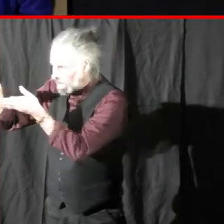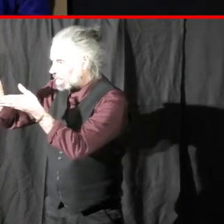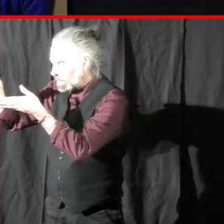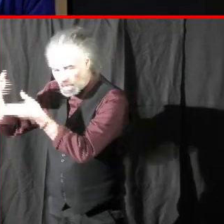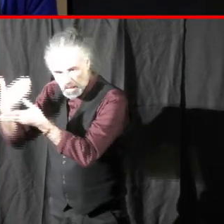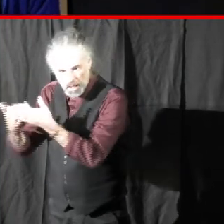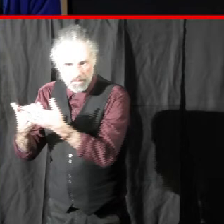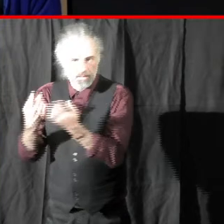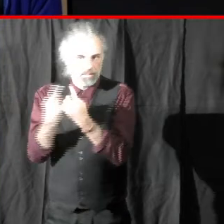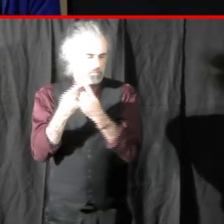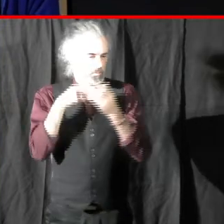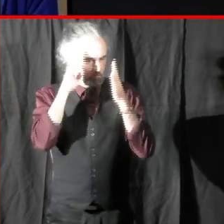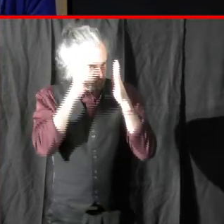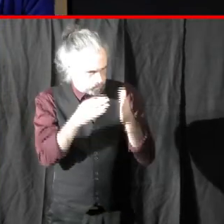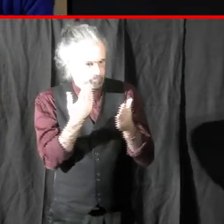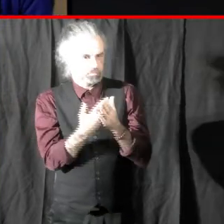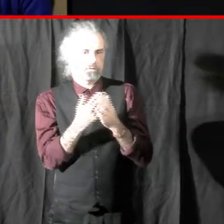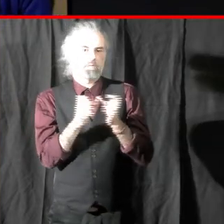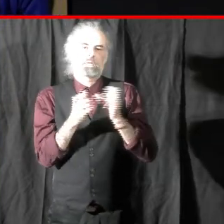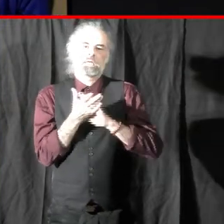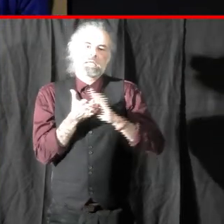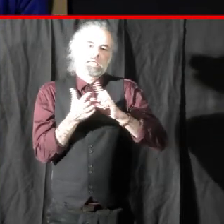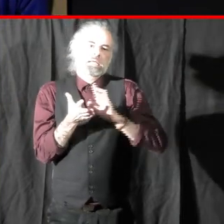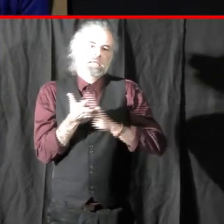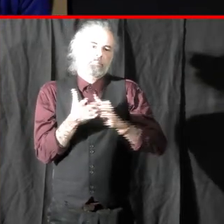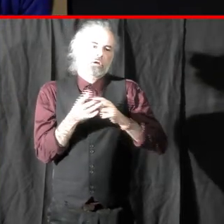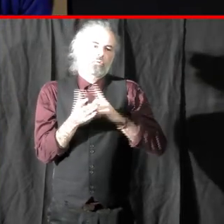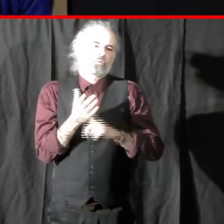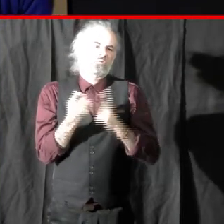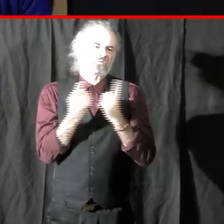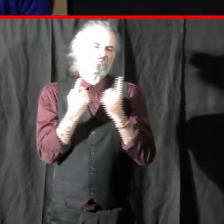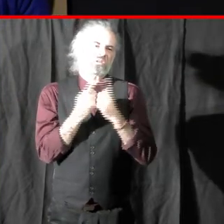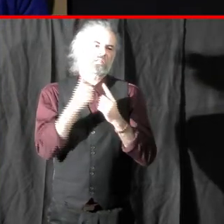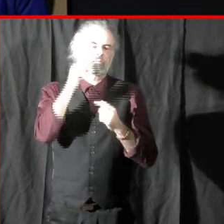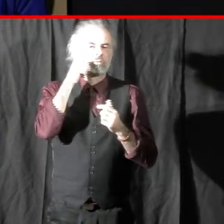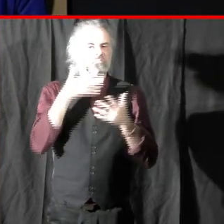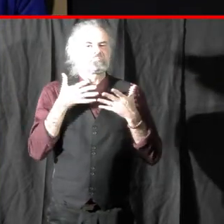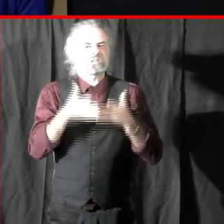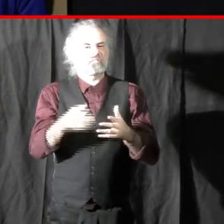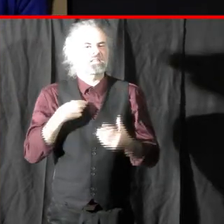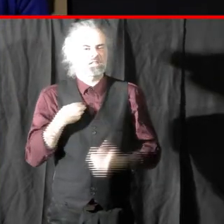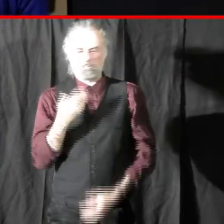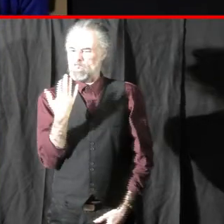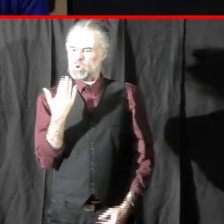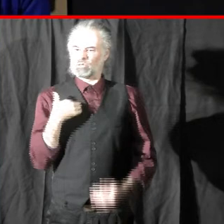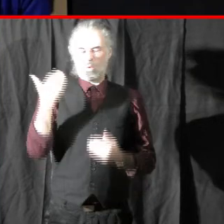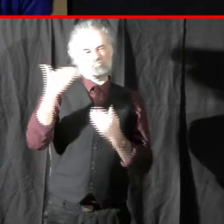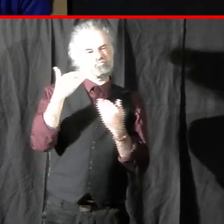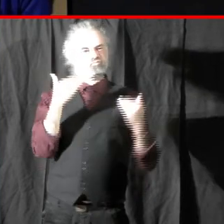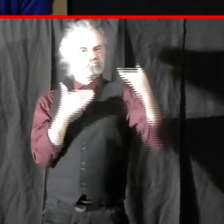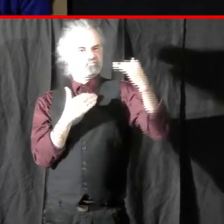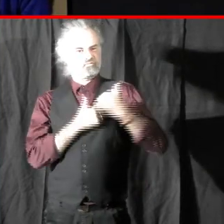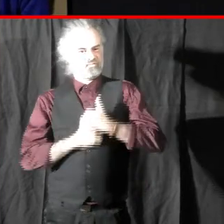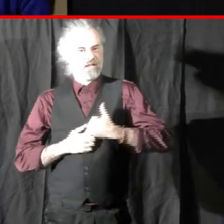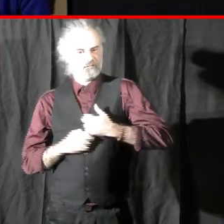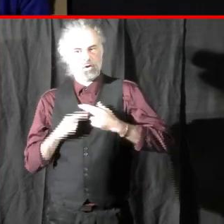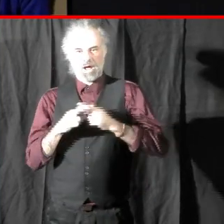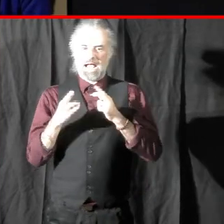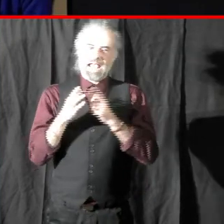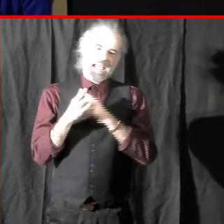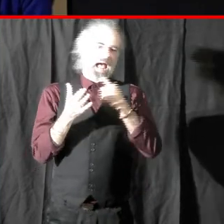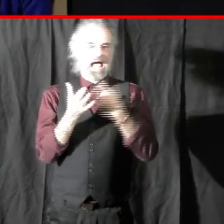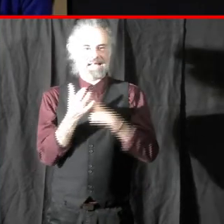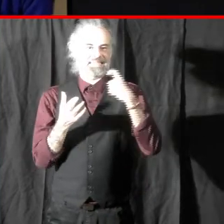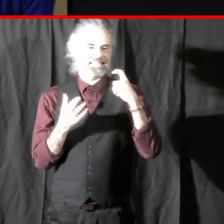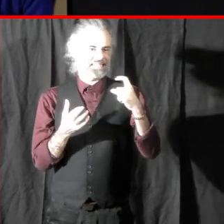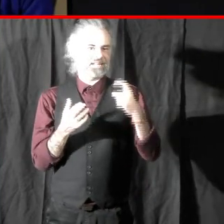chemical prowess. That's what's going to get us the points in the ARC reviews. That's boring. Nobody even knows